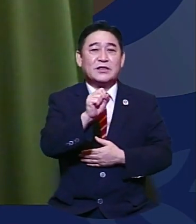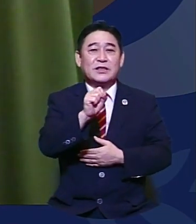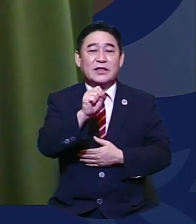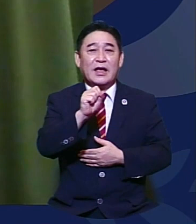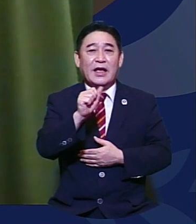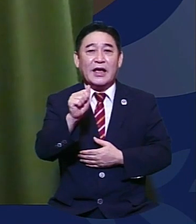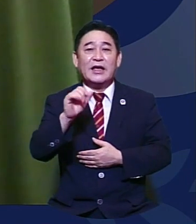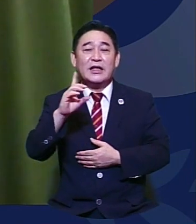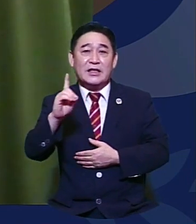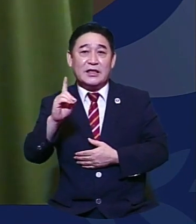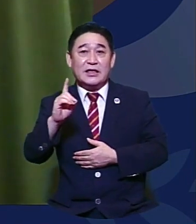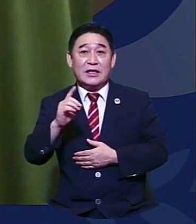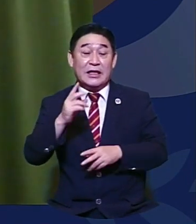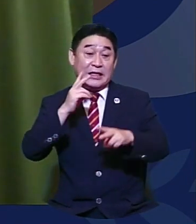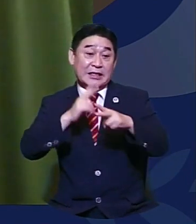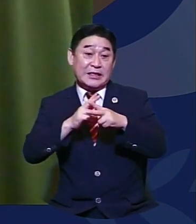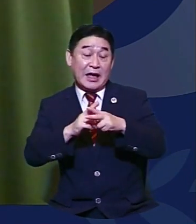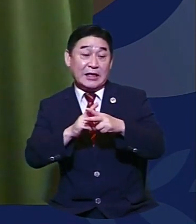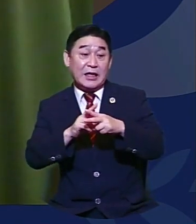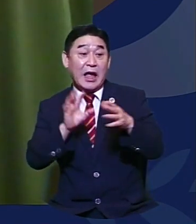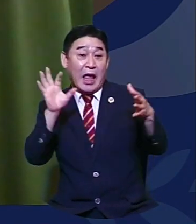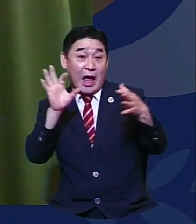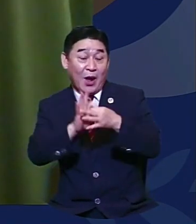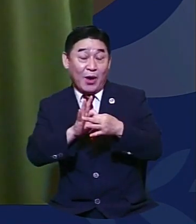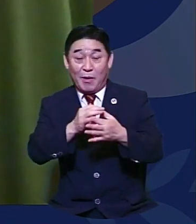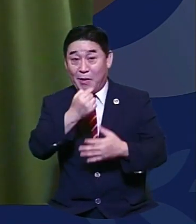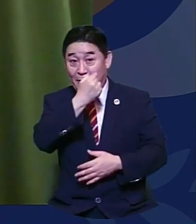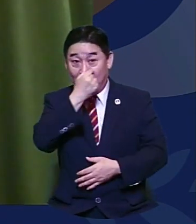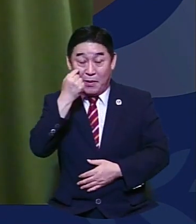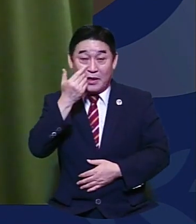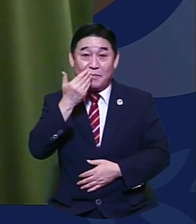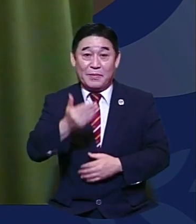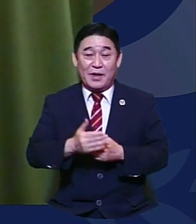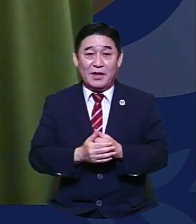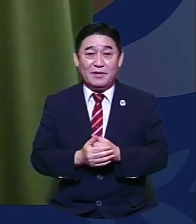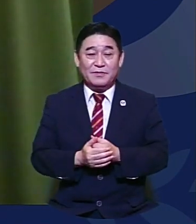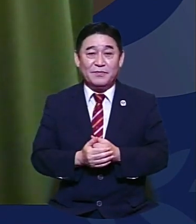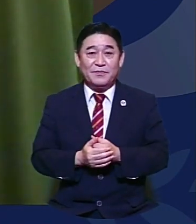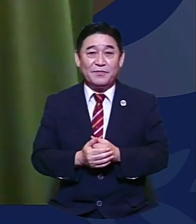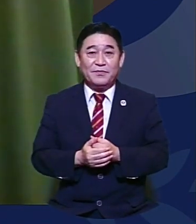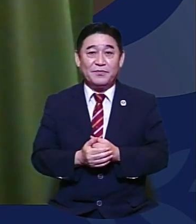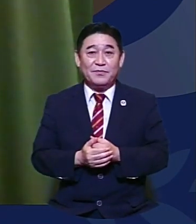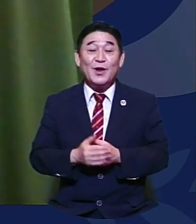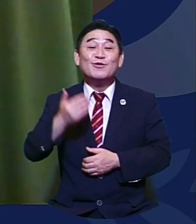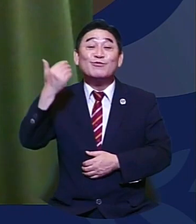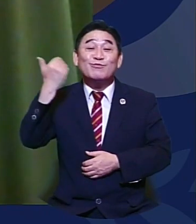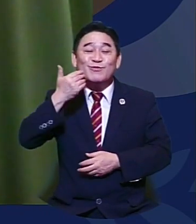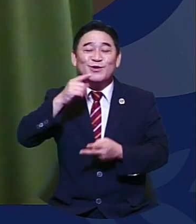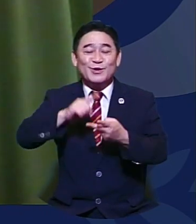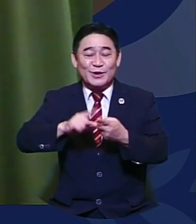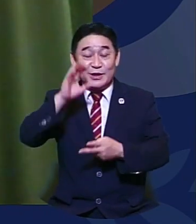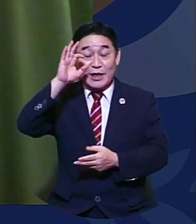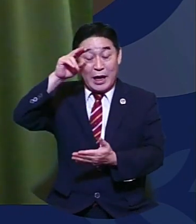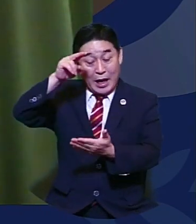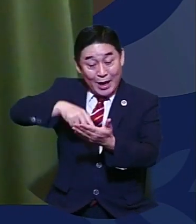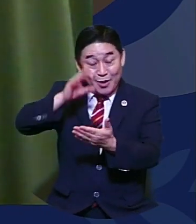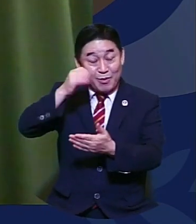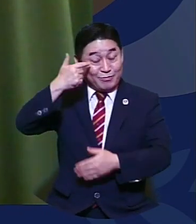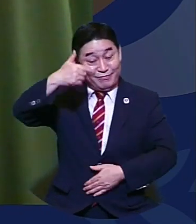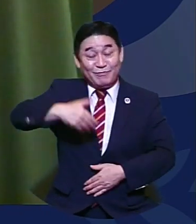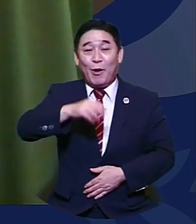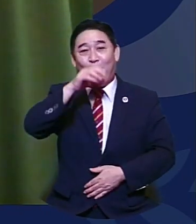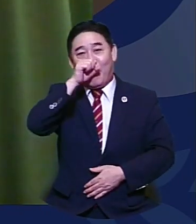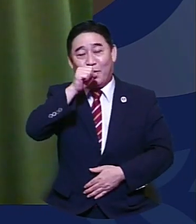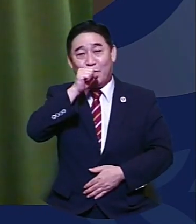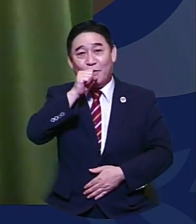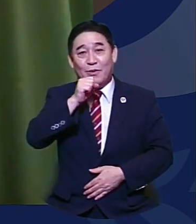for everyone to absorb, to use, to build upon, and we welcome any responses or reflections on those assessments. Very